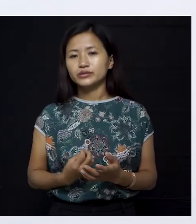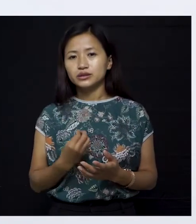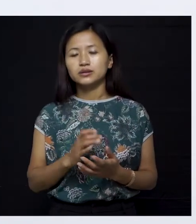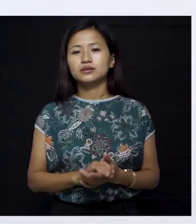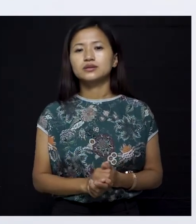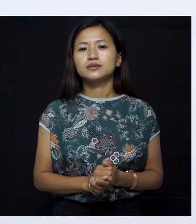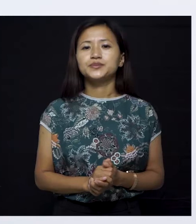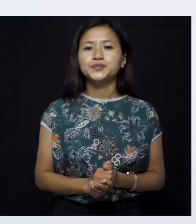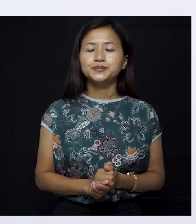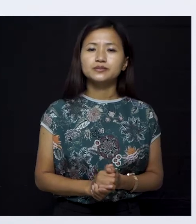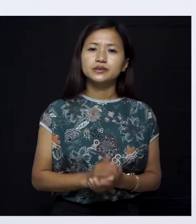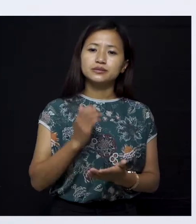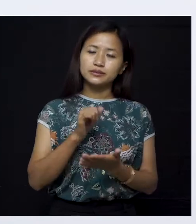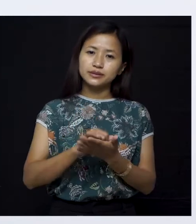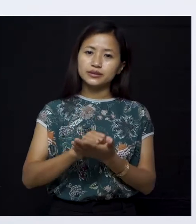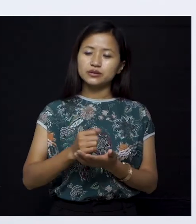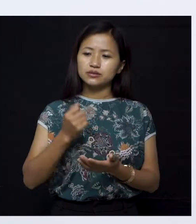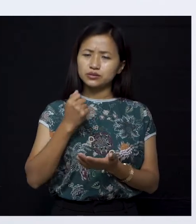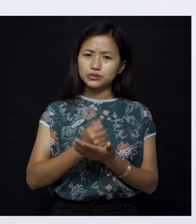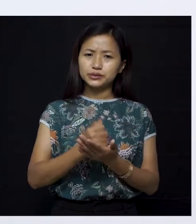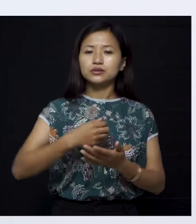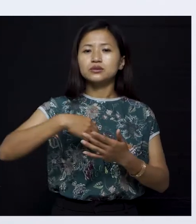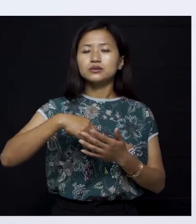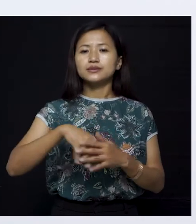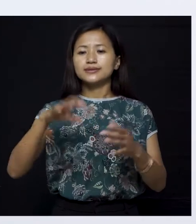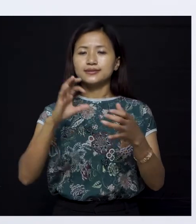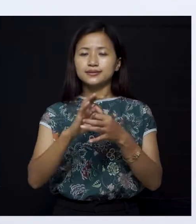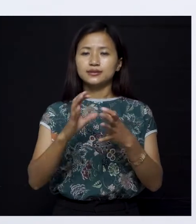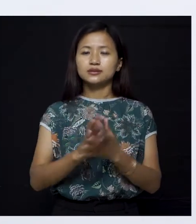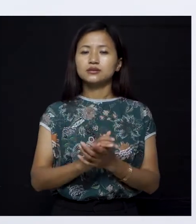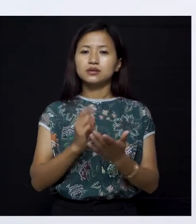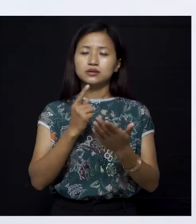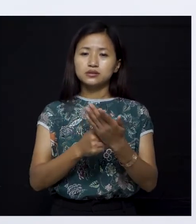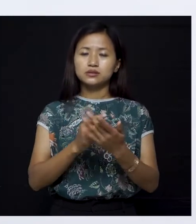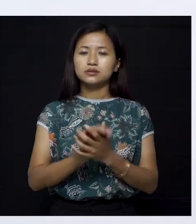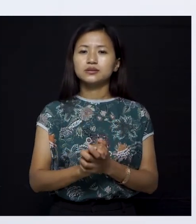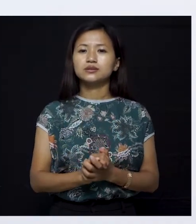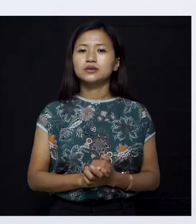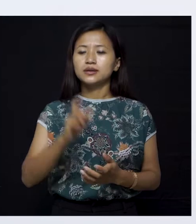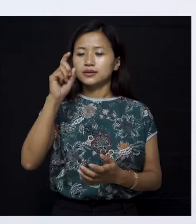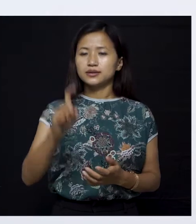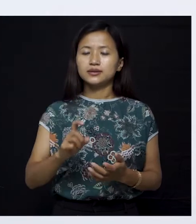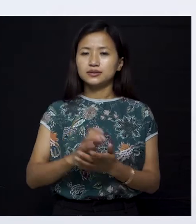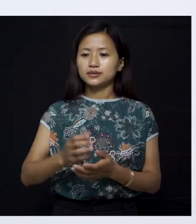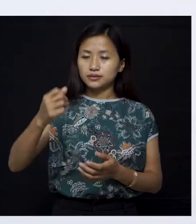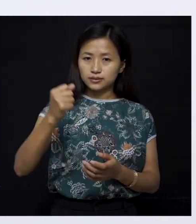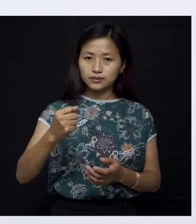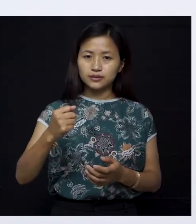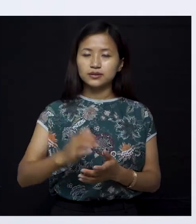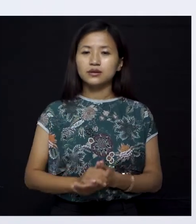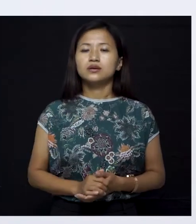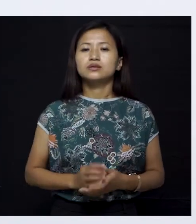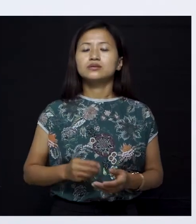said that Kathleen sent the stick, okay, because an old lady would be needing a stick, and told Nora